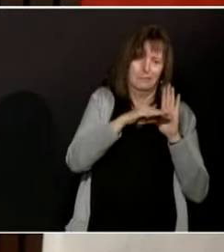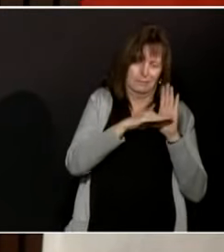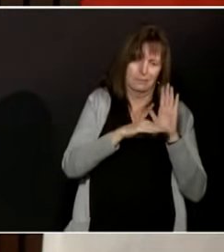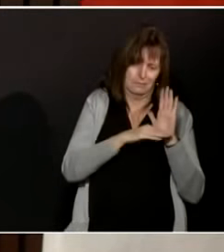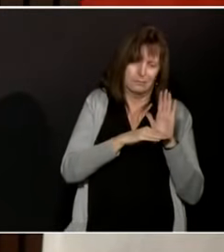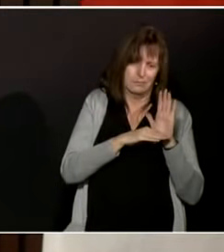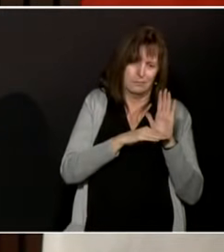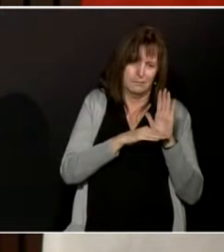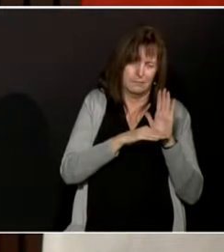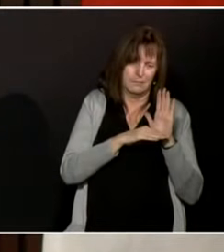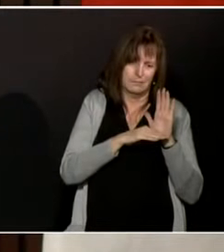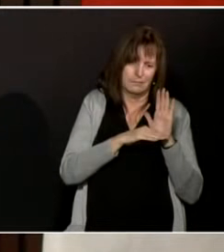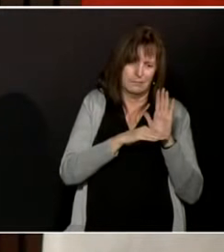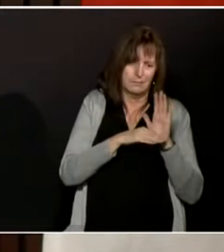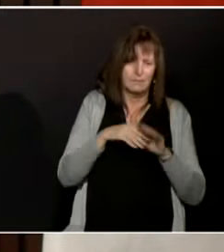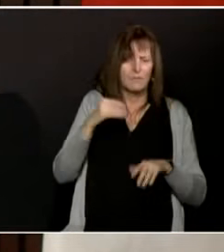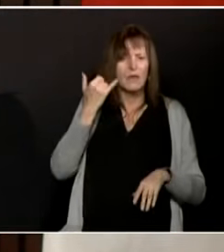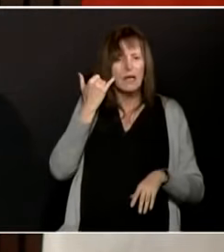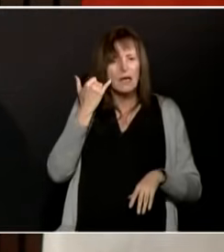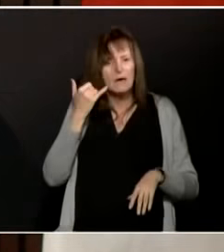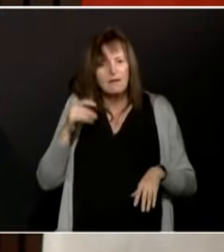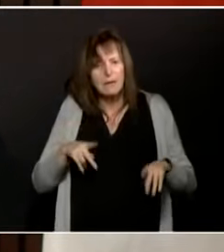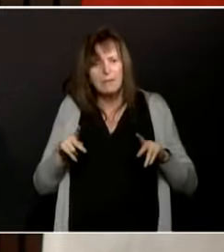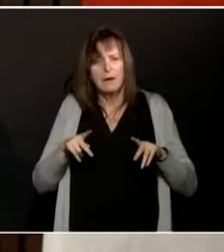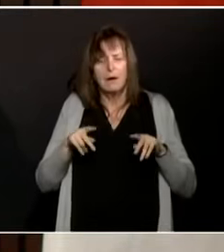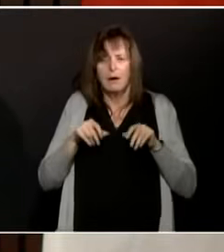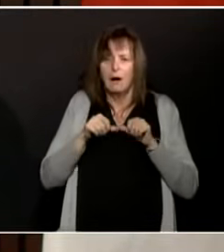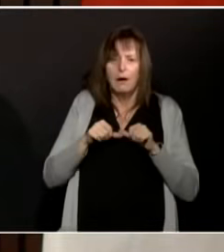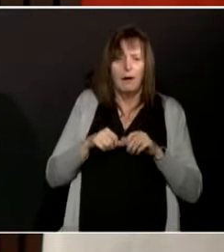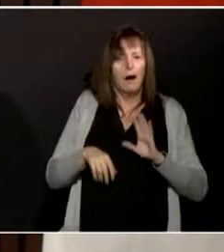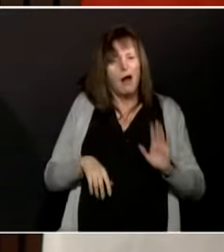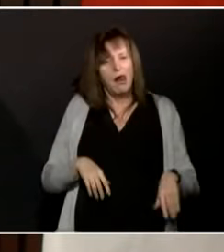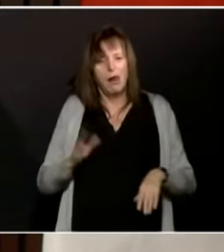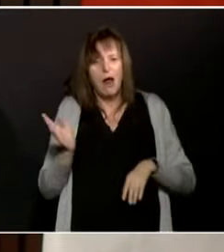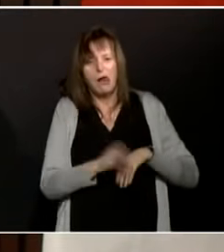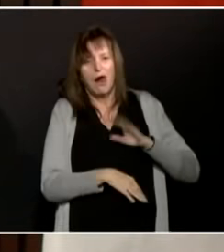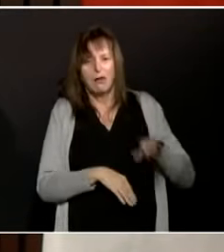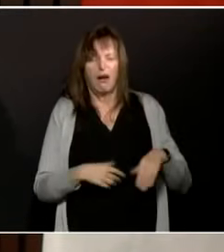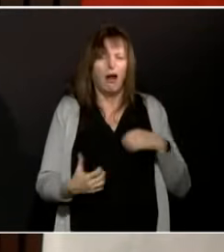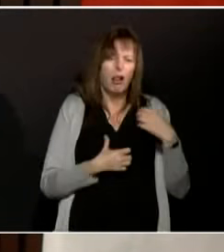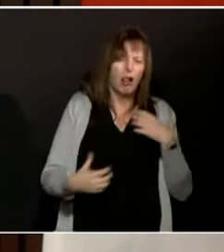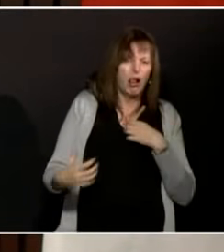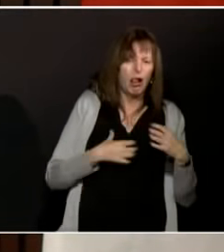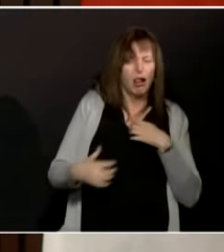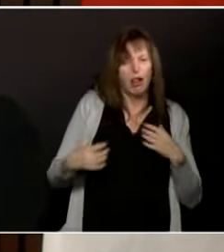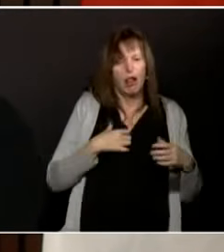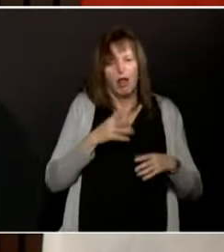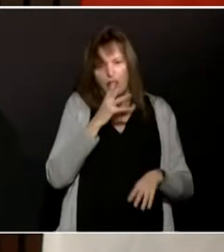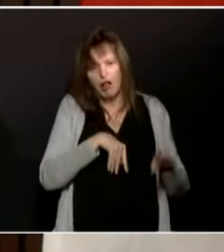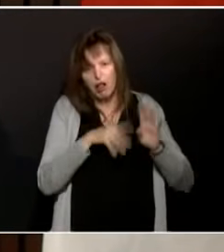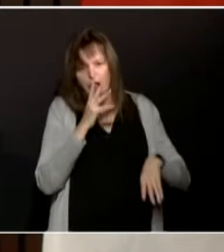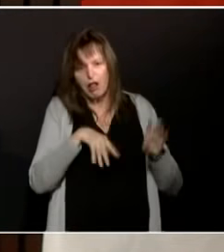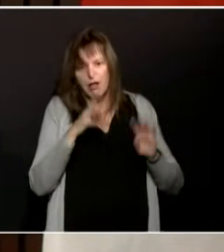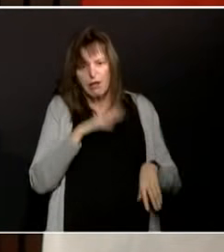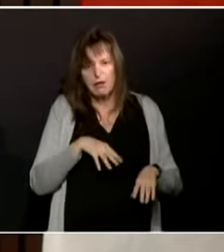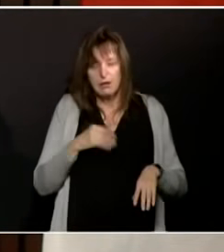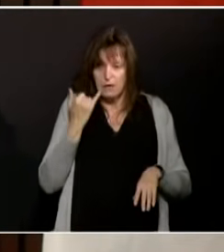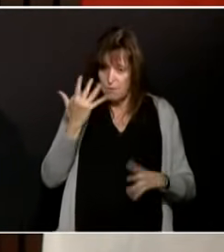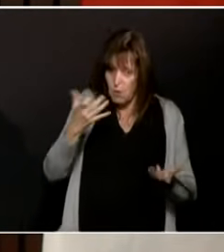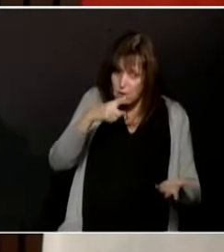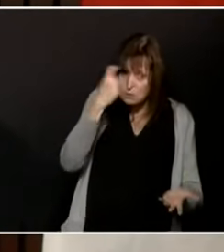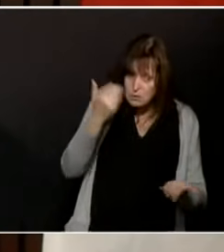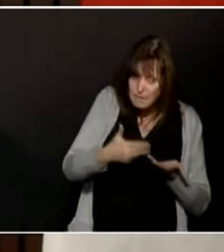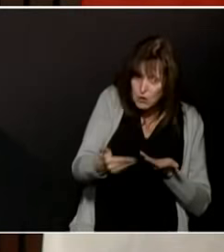if we want to move forward with as good a summer as we can, the stronger measures we have in place, the longer we have in place for